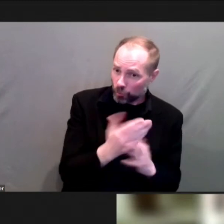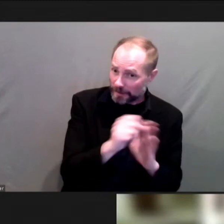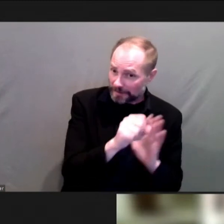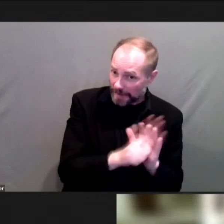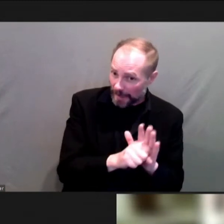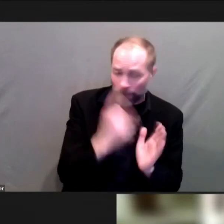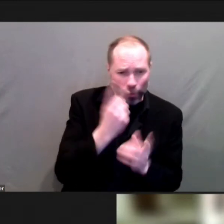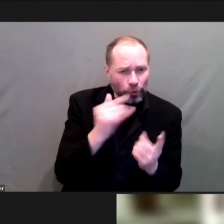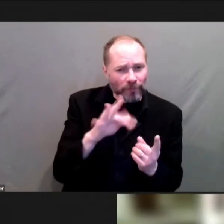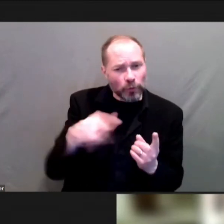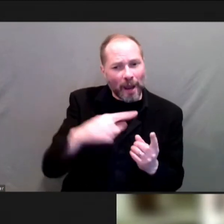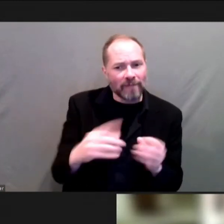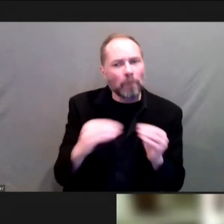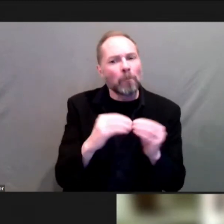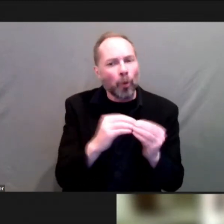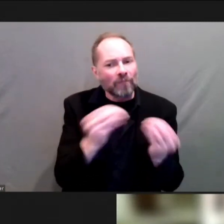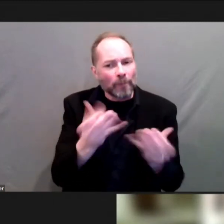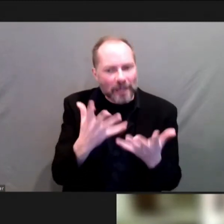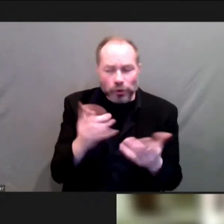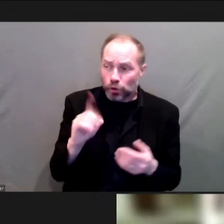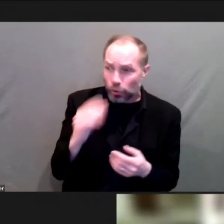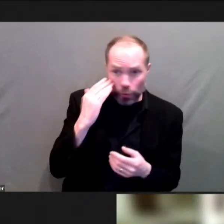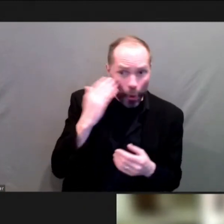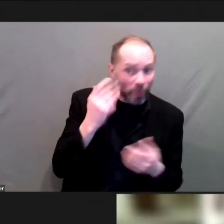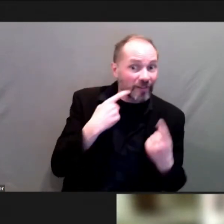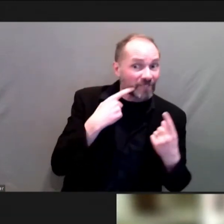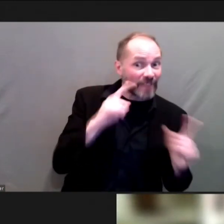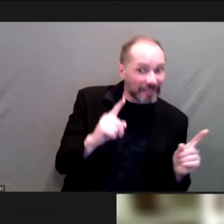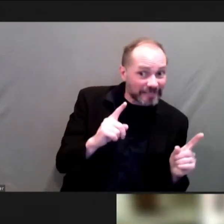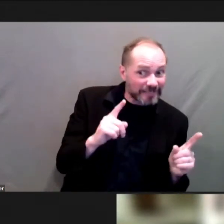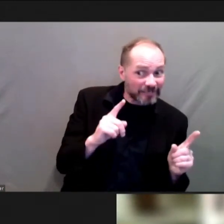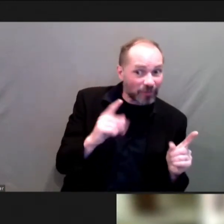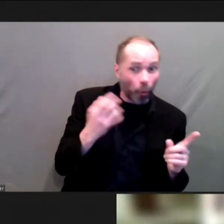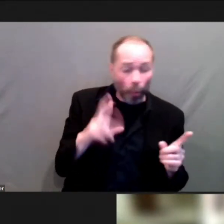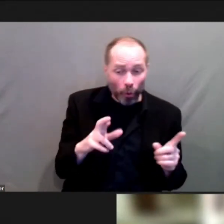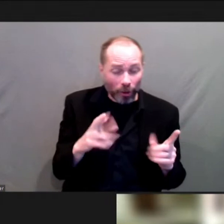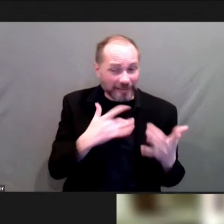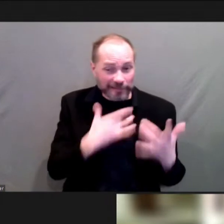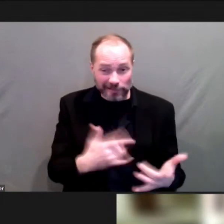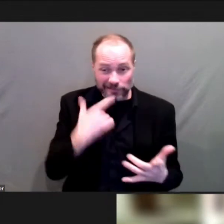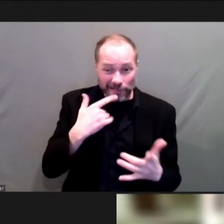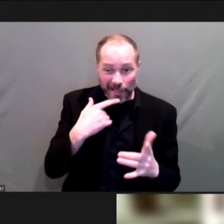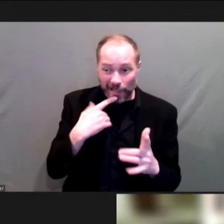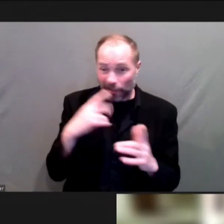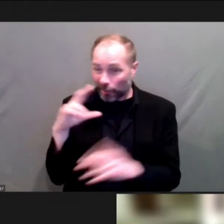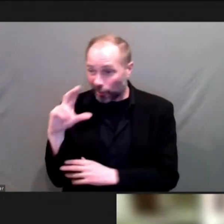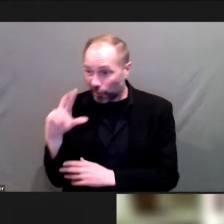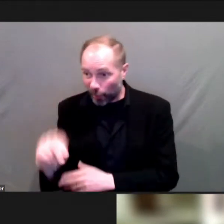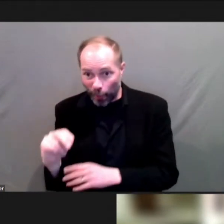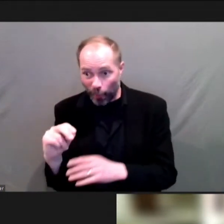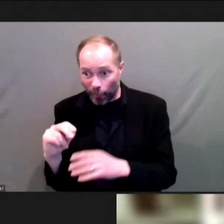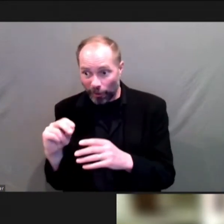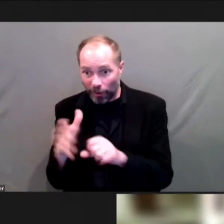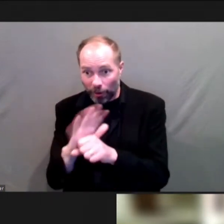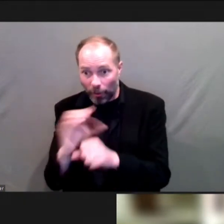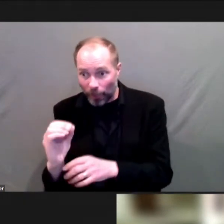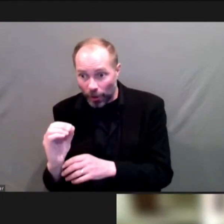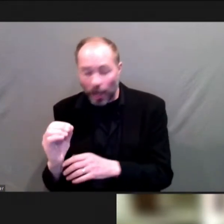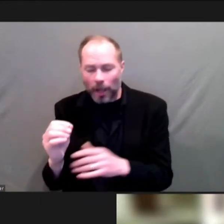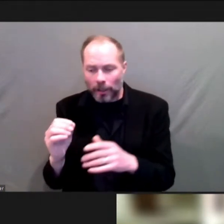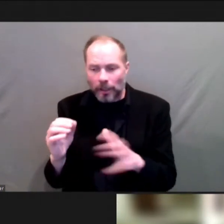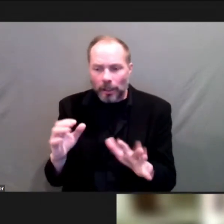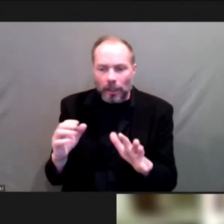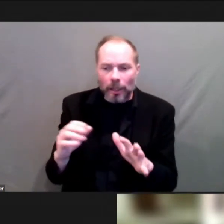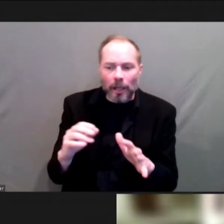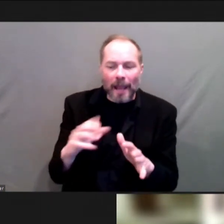on that. Do you know how effective they are? Are experts working on some new tests that may be better at detecting Omicron? And